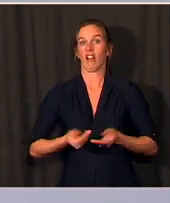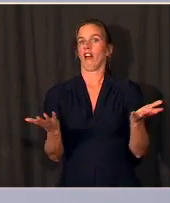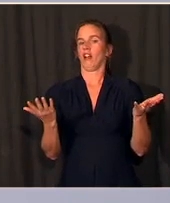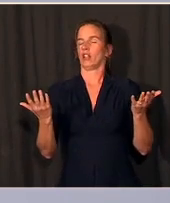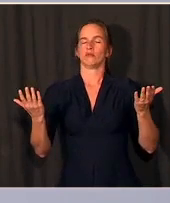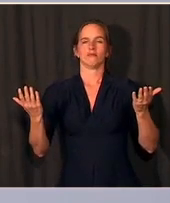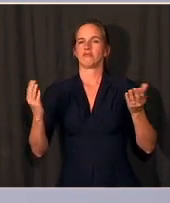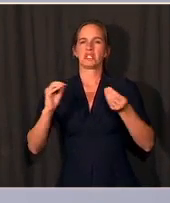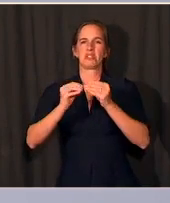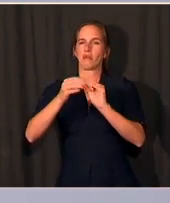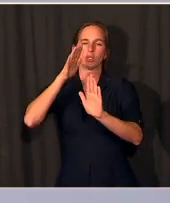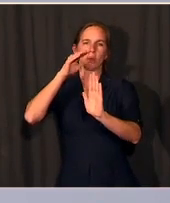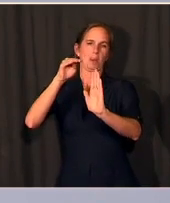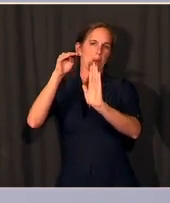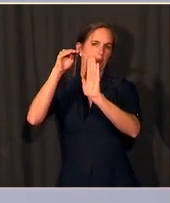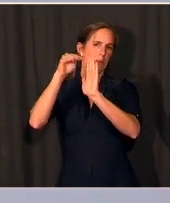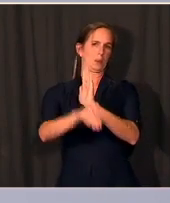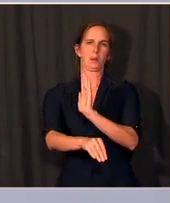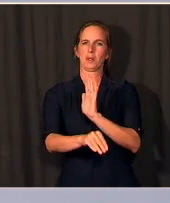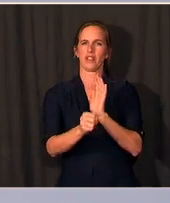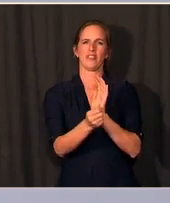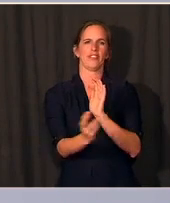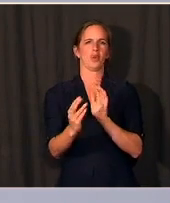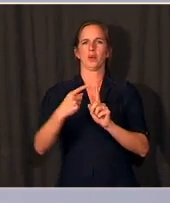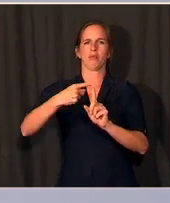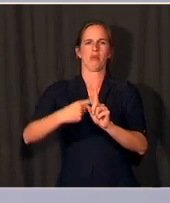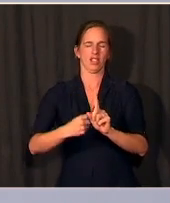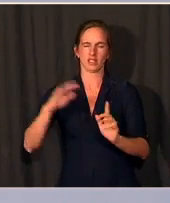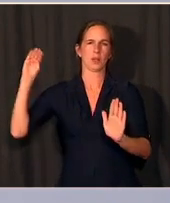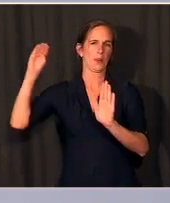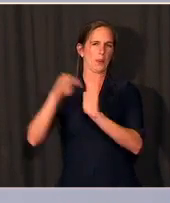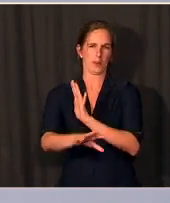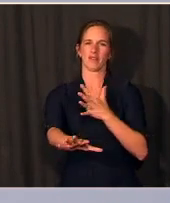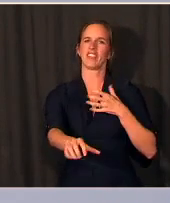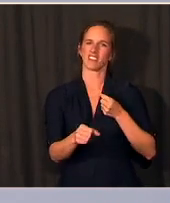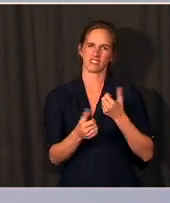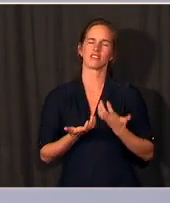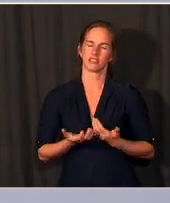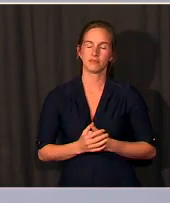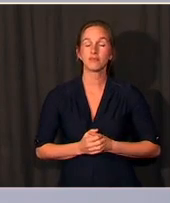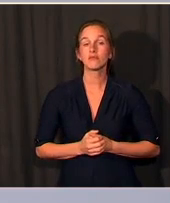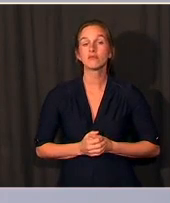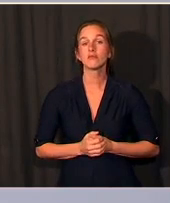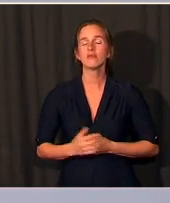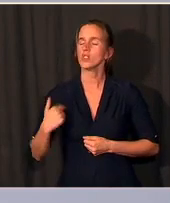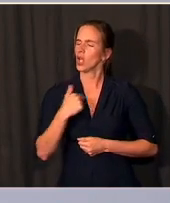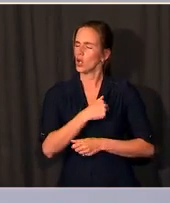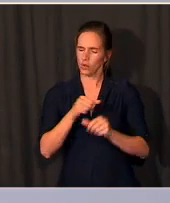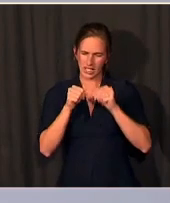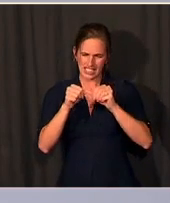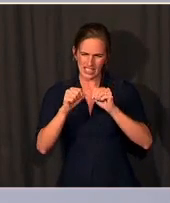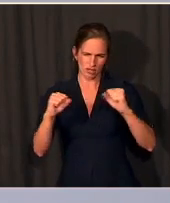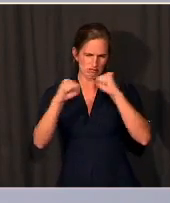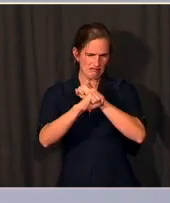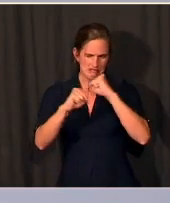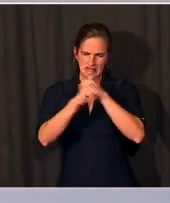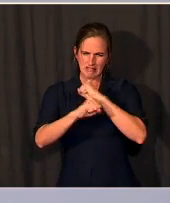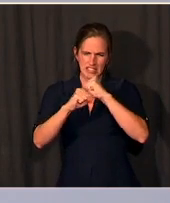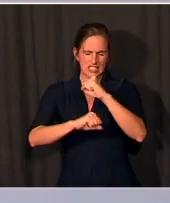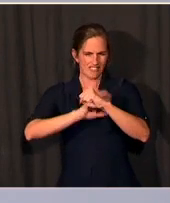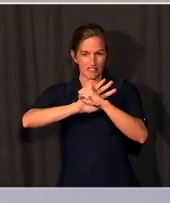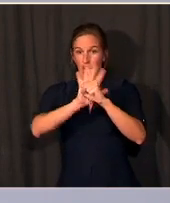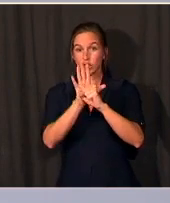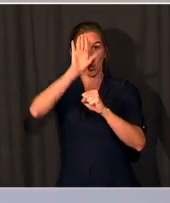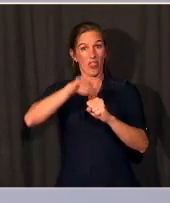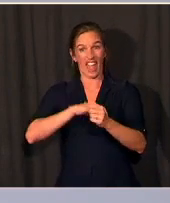down within a matter of months, and they'll go down very rapidly. As we continue to combat the virus, our economy is